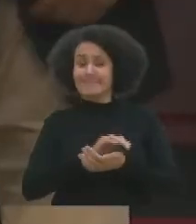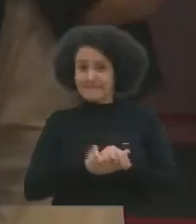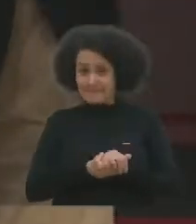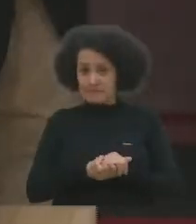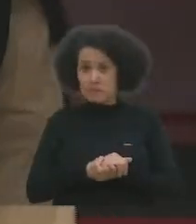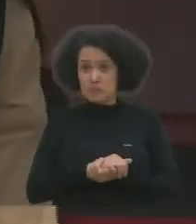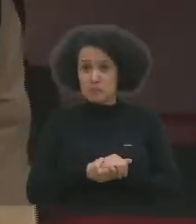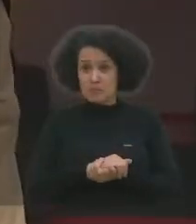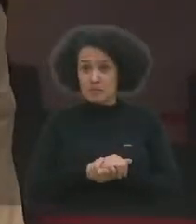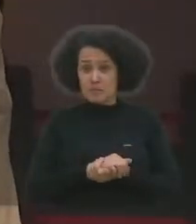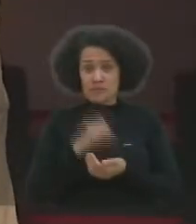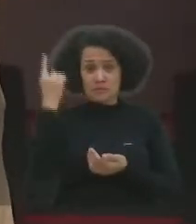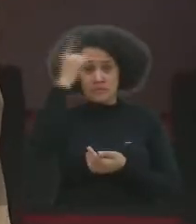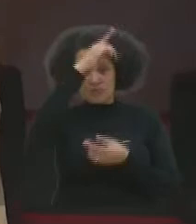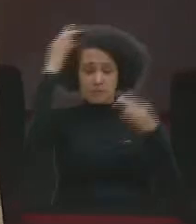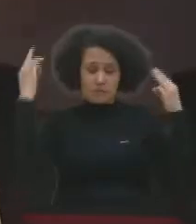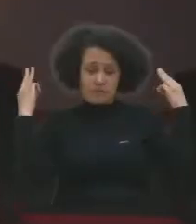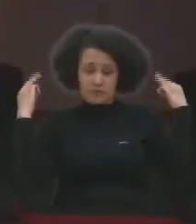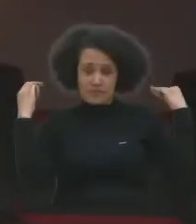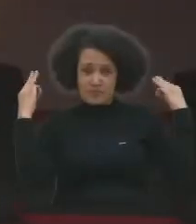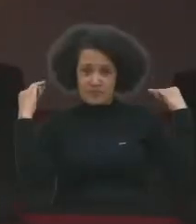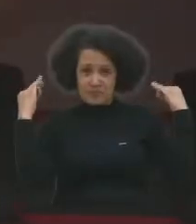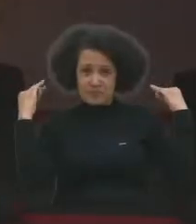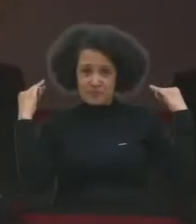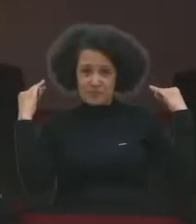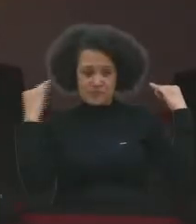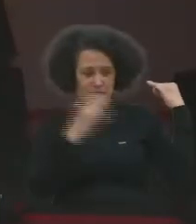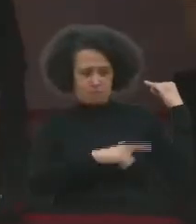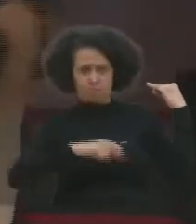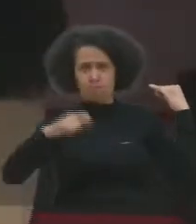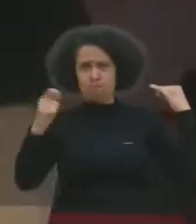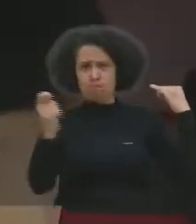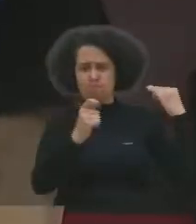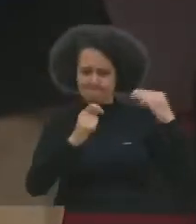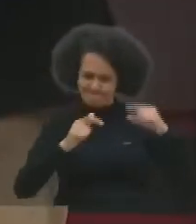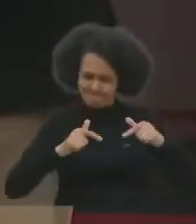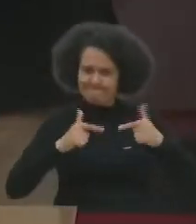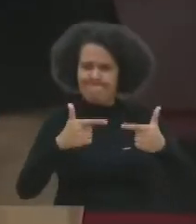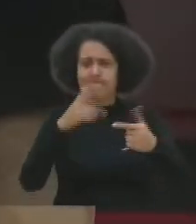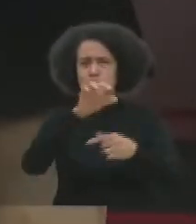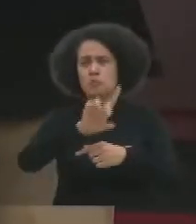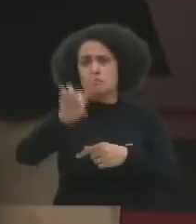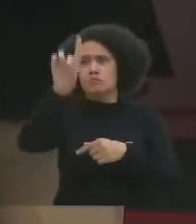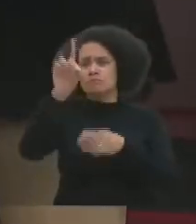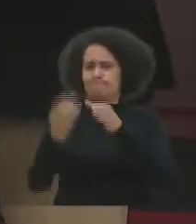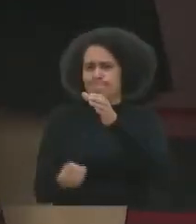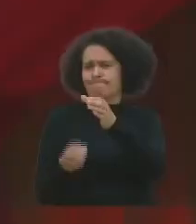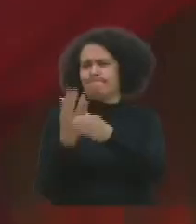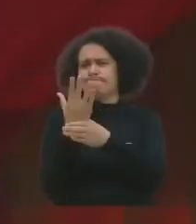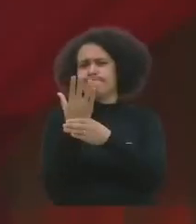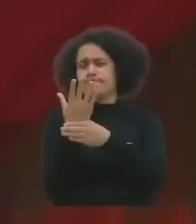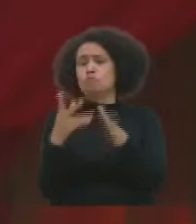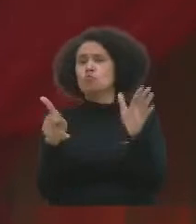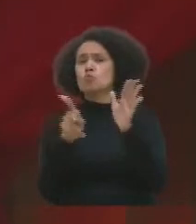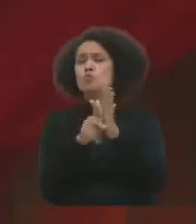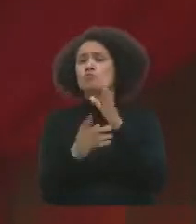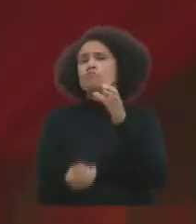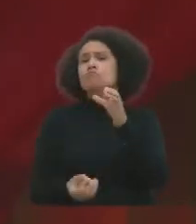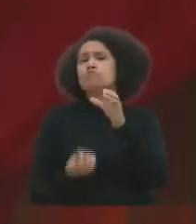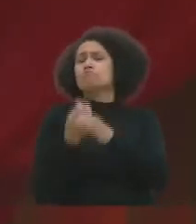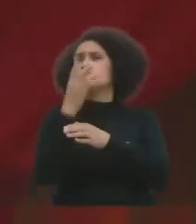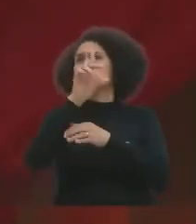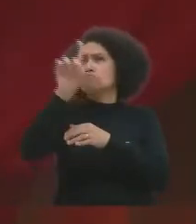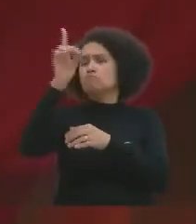God. São Miguel Arcanjo é um guerreiro criado por Deus. The Creator himself, Father God, is a warrior. O próprio Criador, o Deus